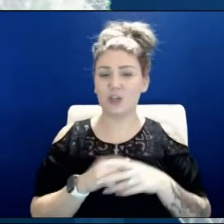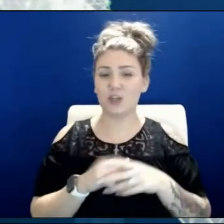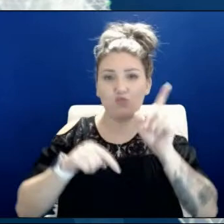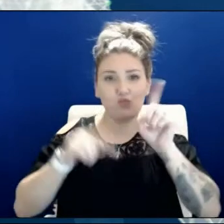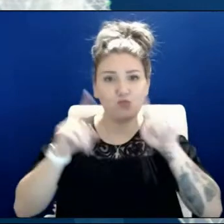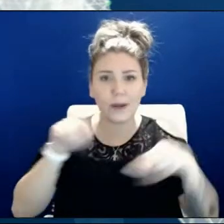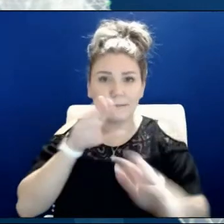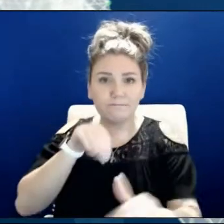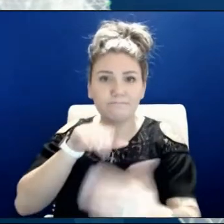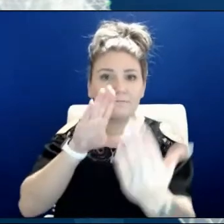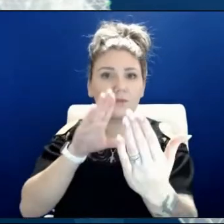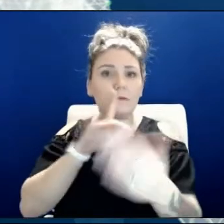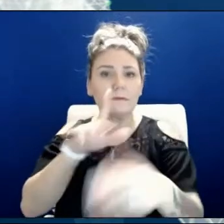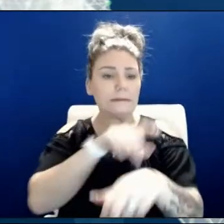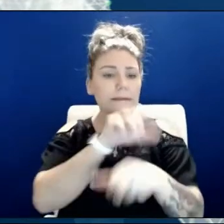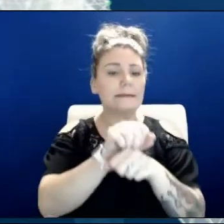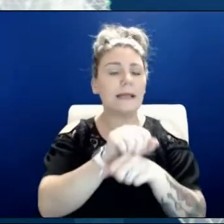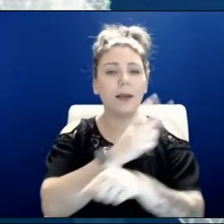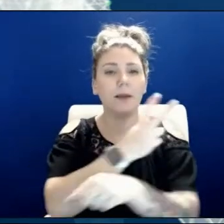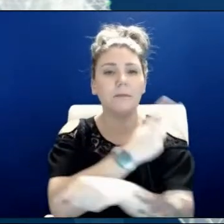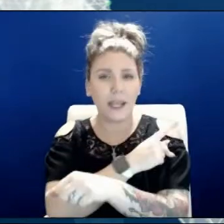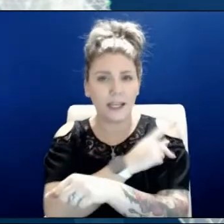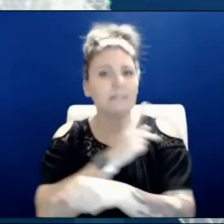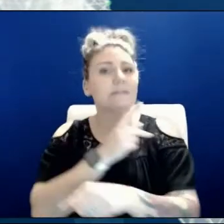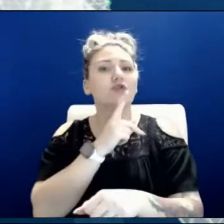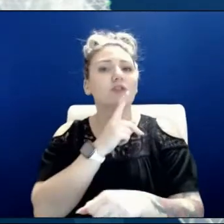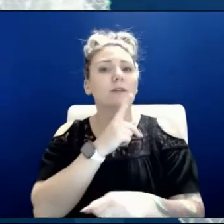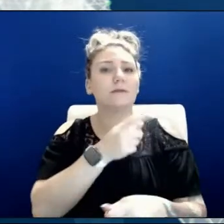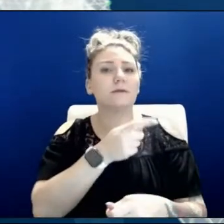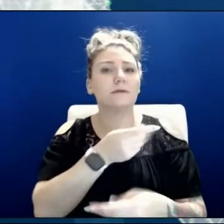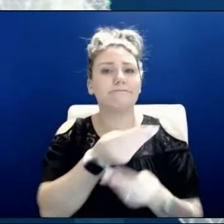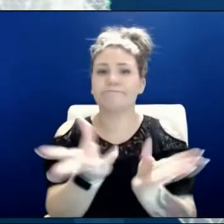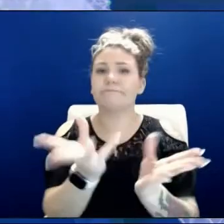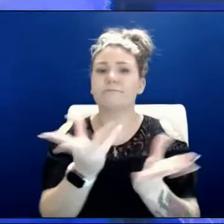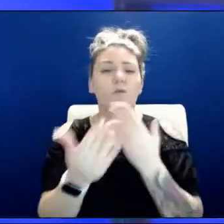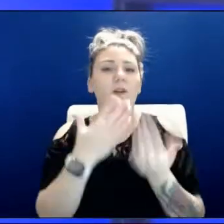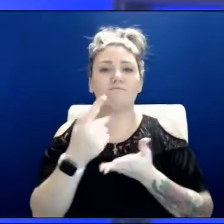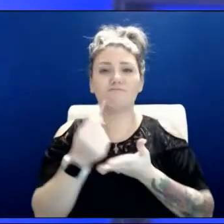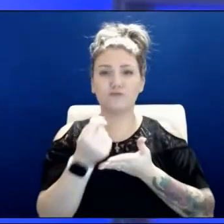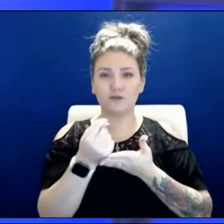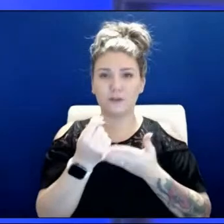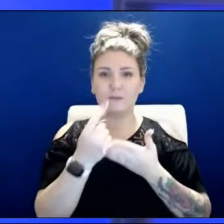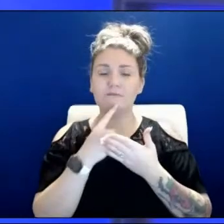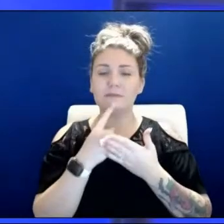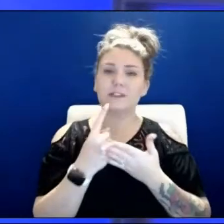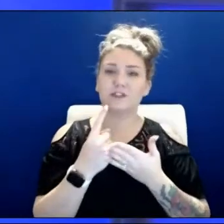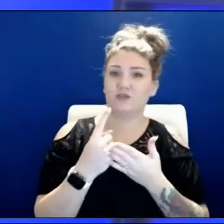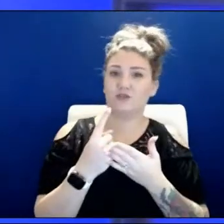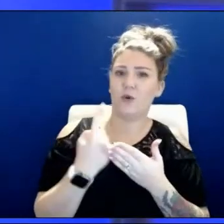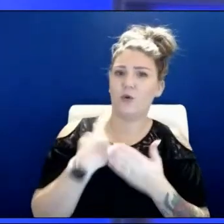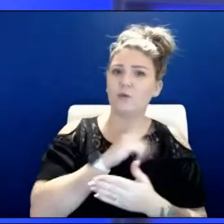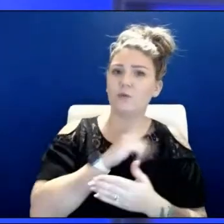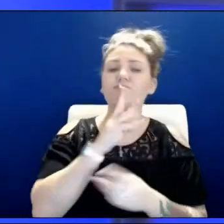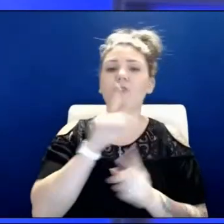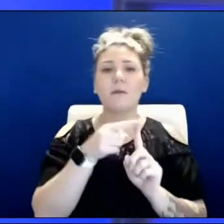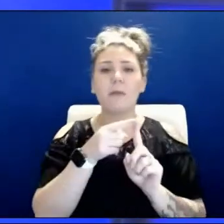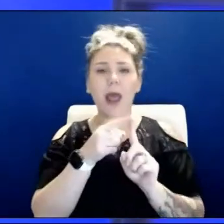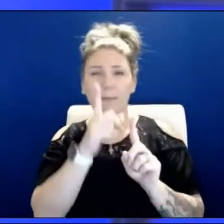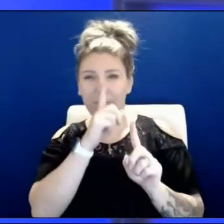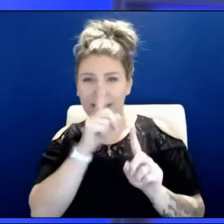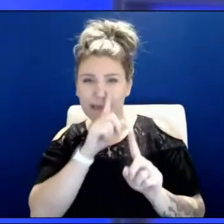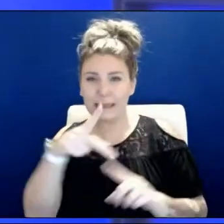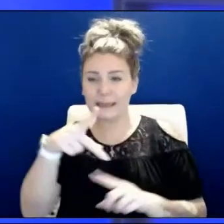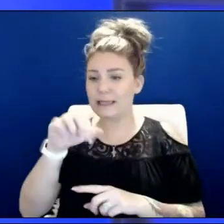assign patients to get one treatment or the other. In this case, we're talking about a placebo control group, and what that means is